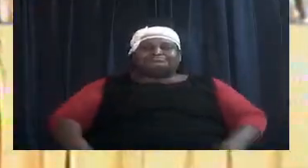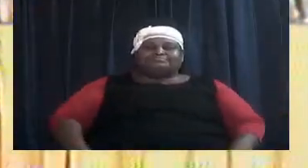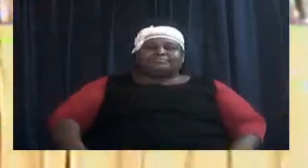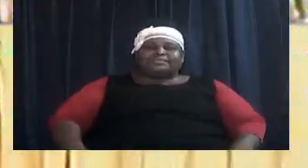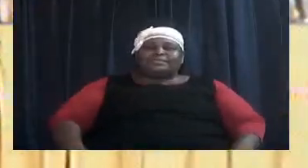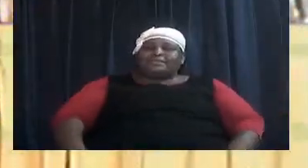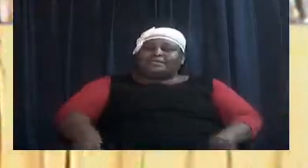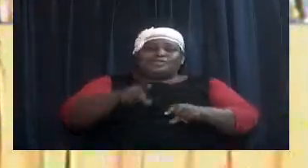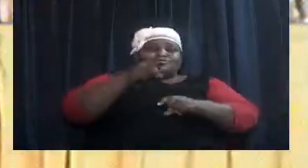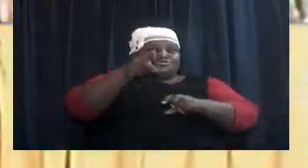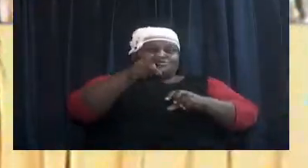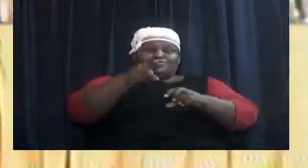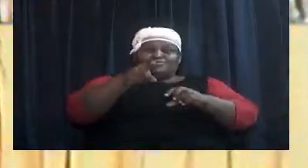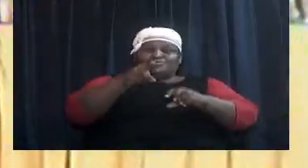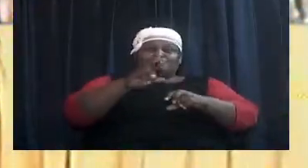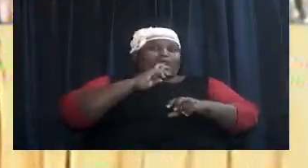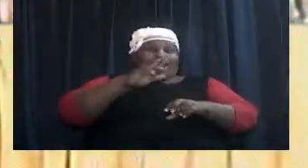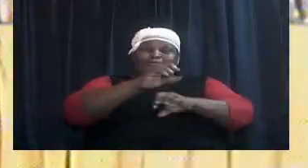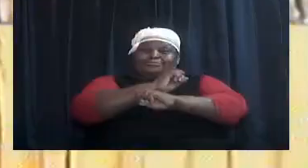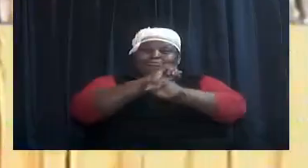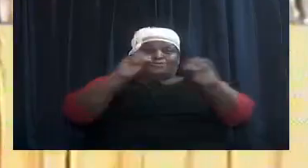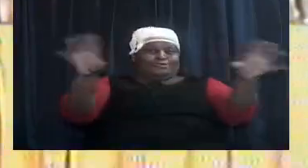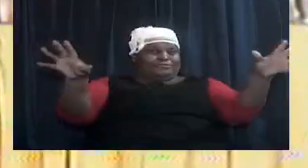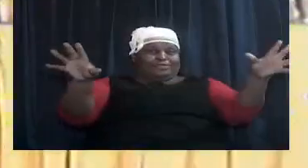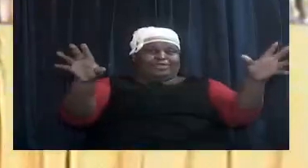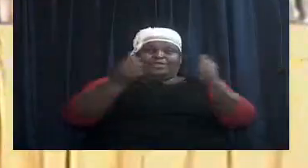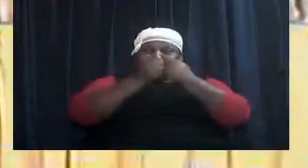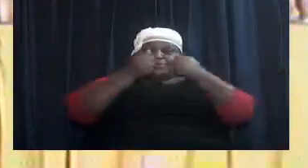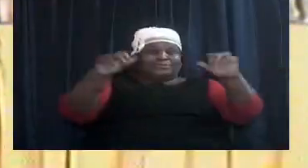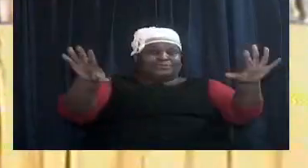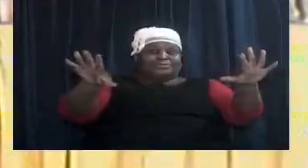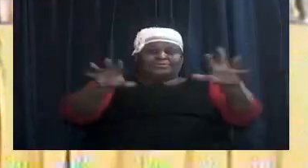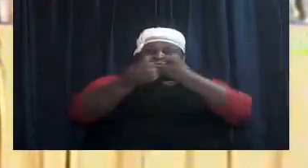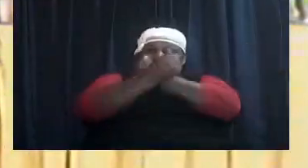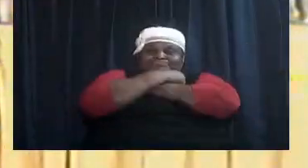You are nothing at all.